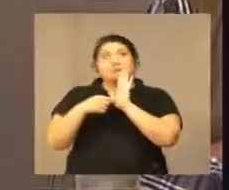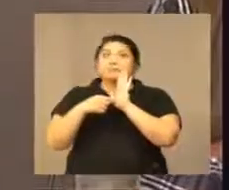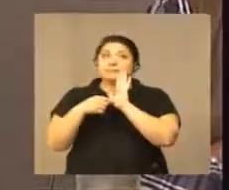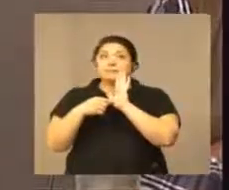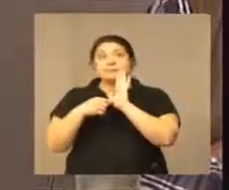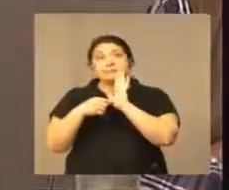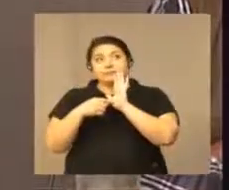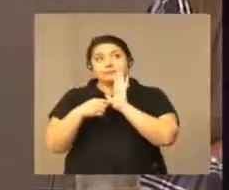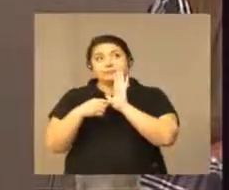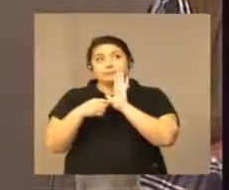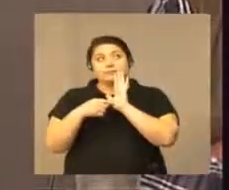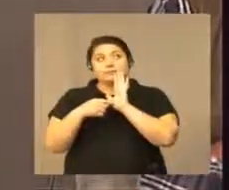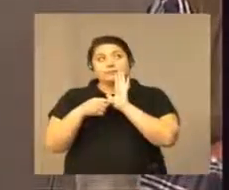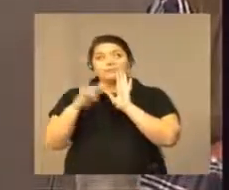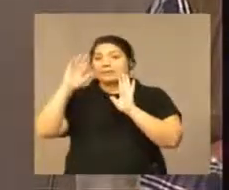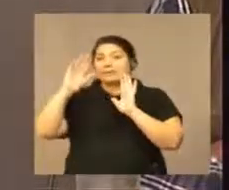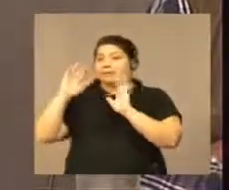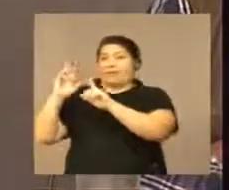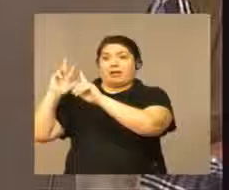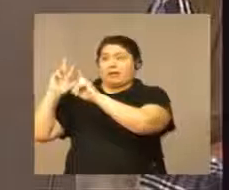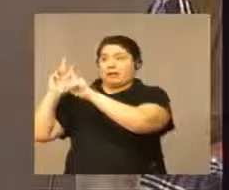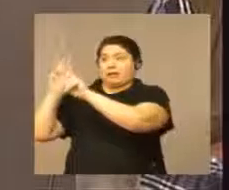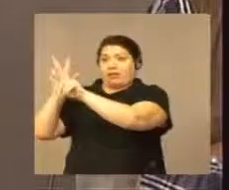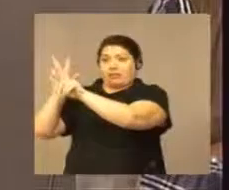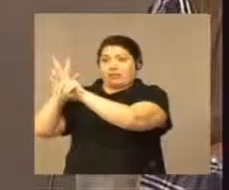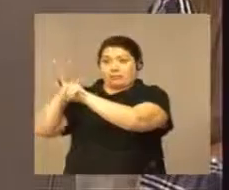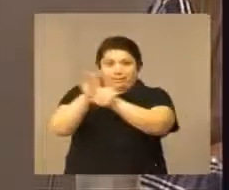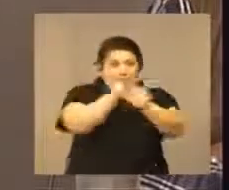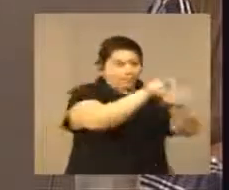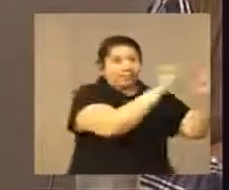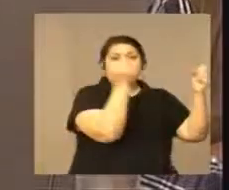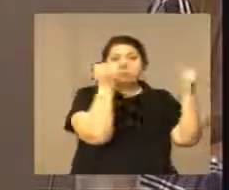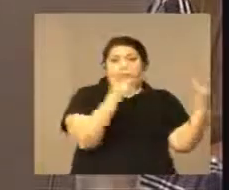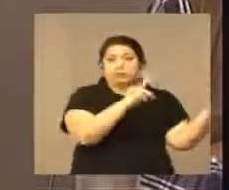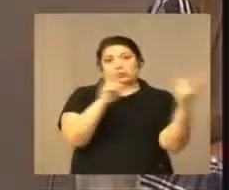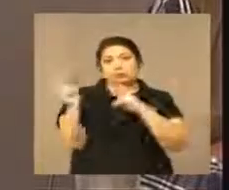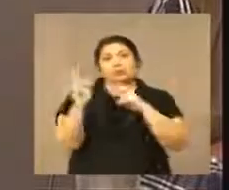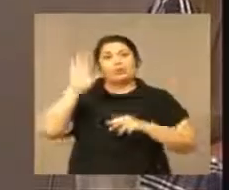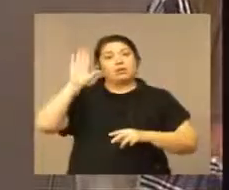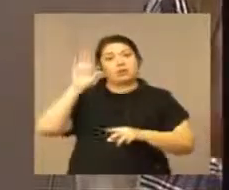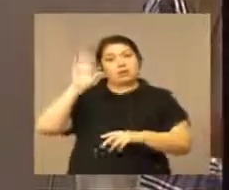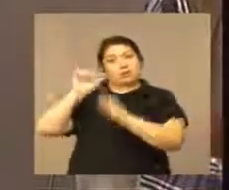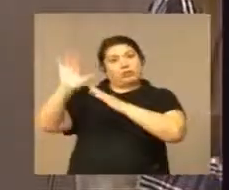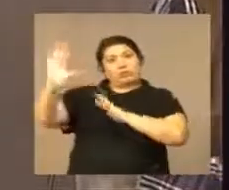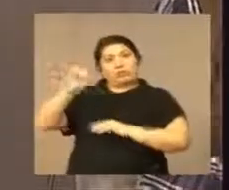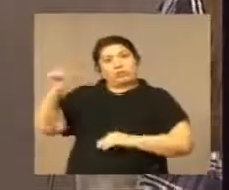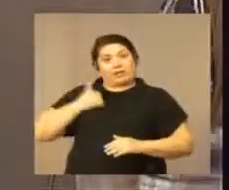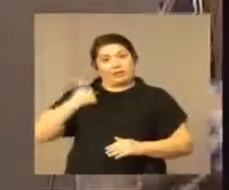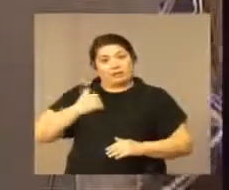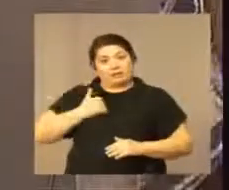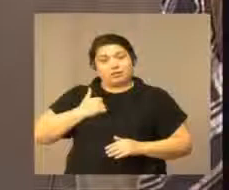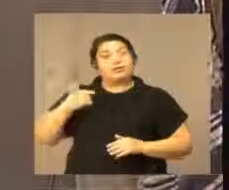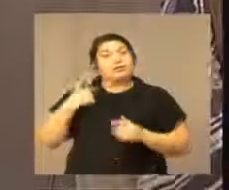it touches quite a few aspects of what the Government of Canada does. I've had a number